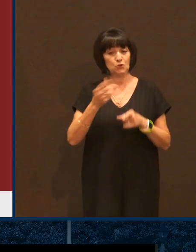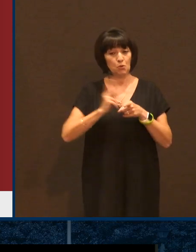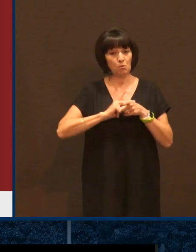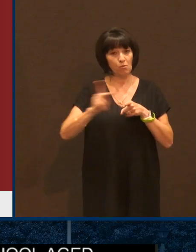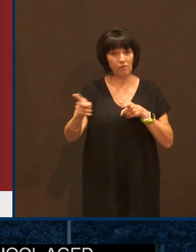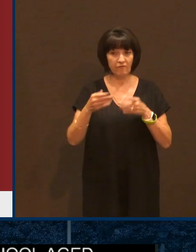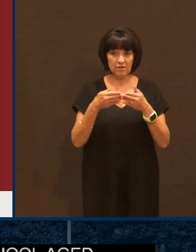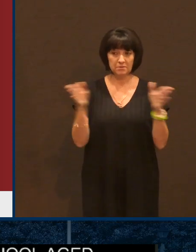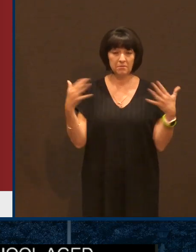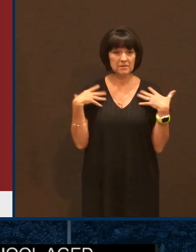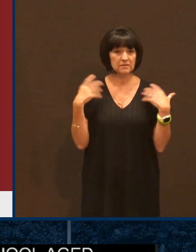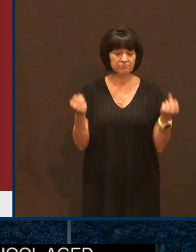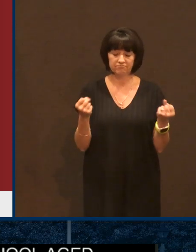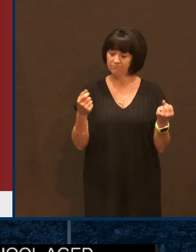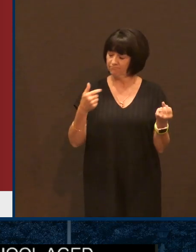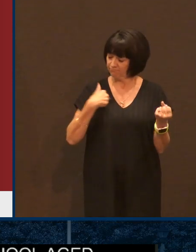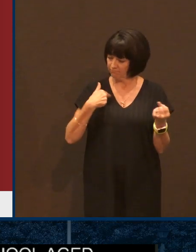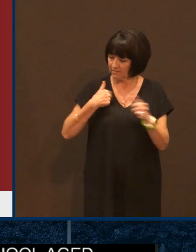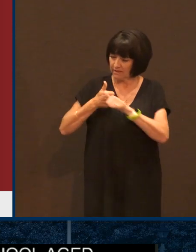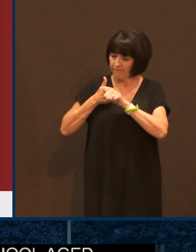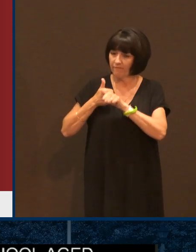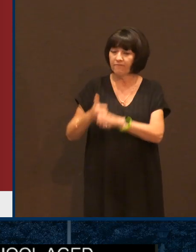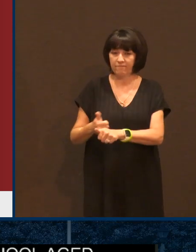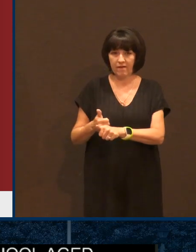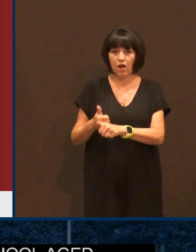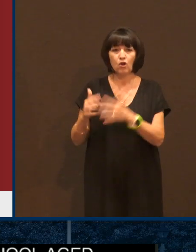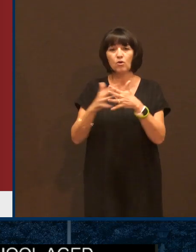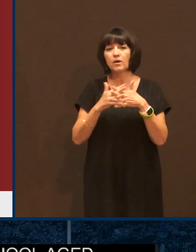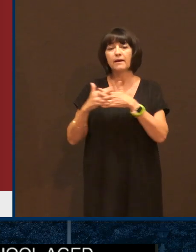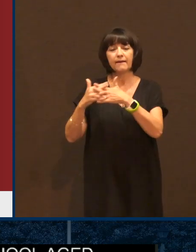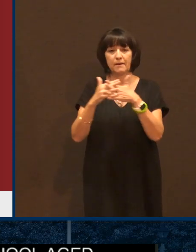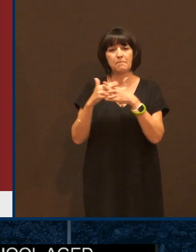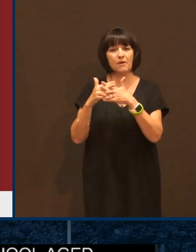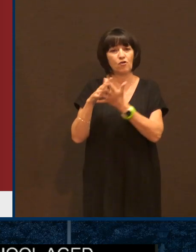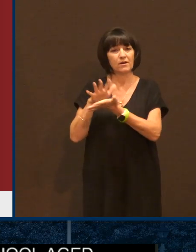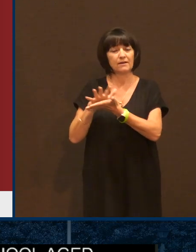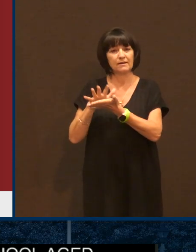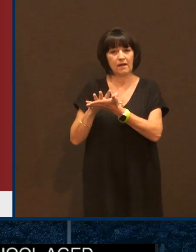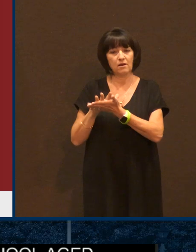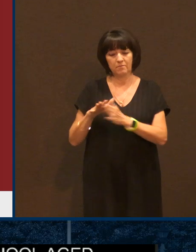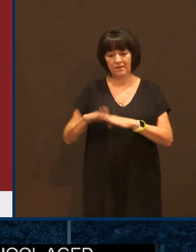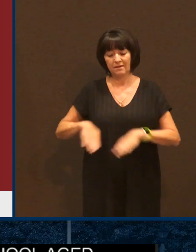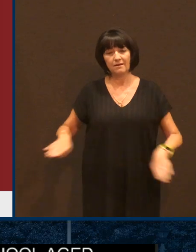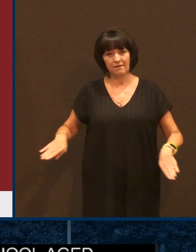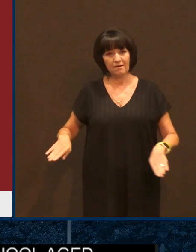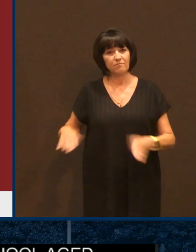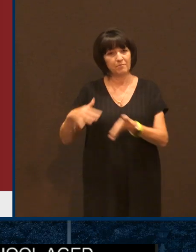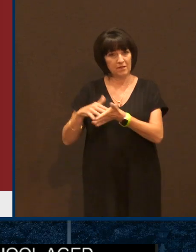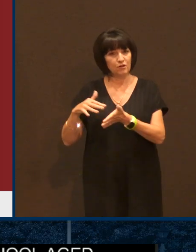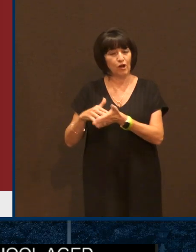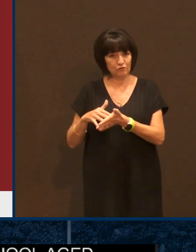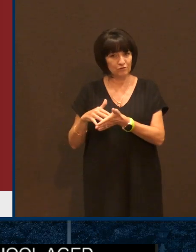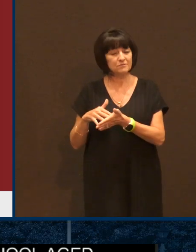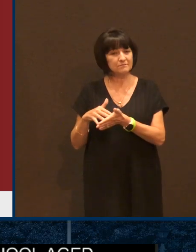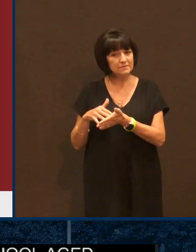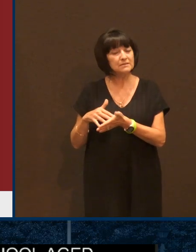American Academy of Pediatrics, which is that it is vitally important that we do everything